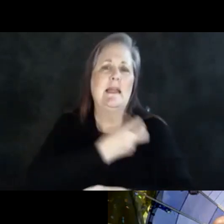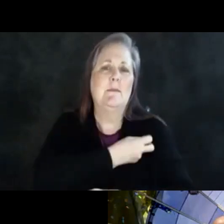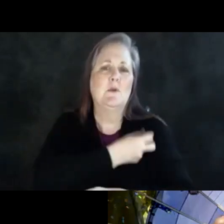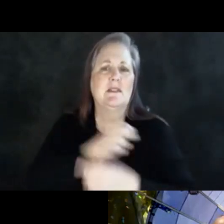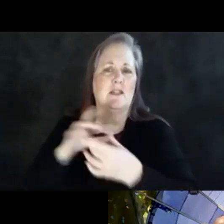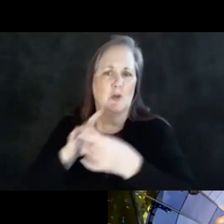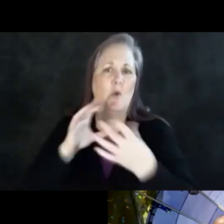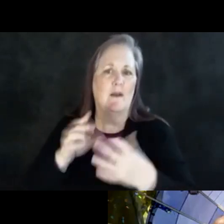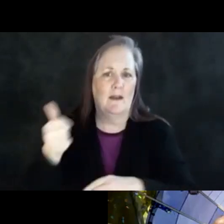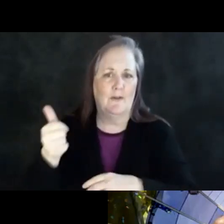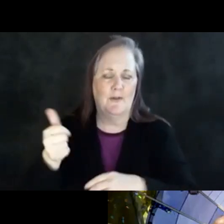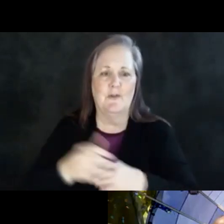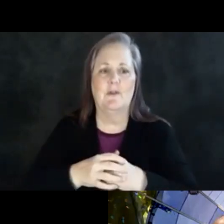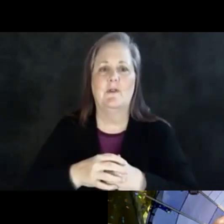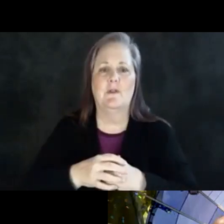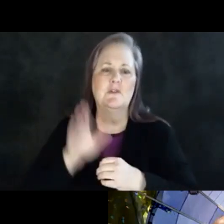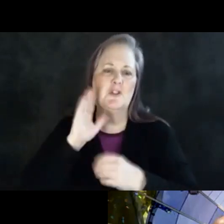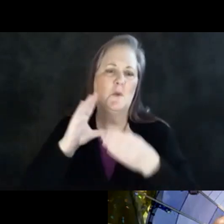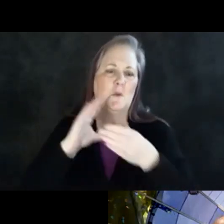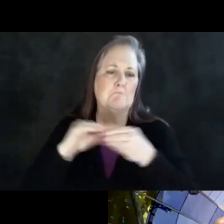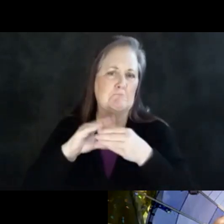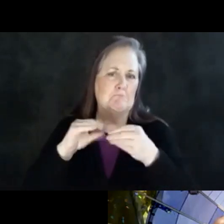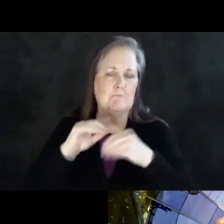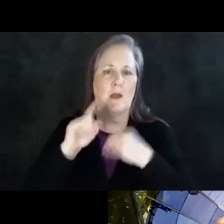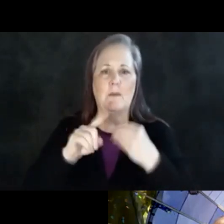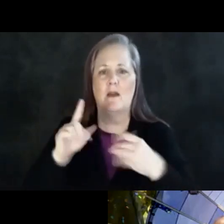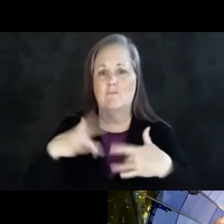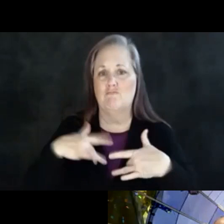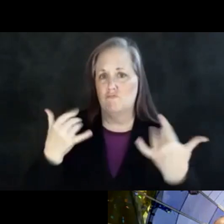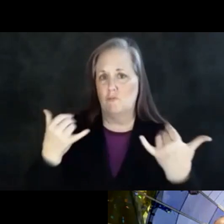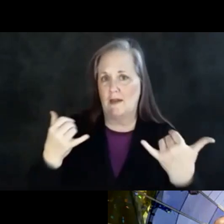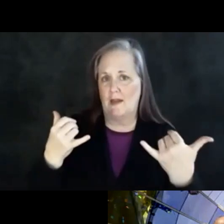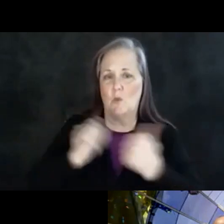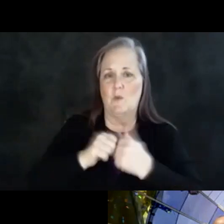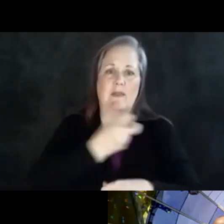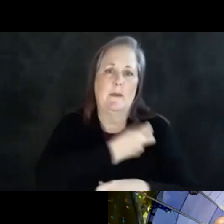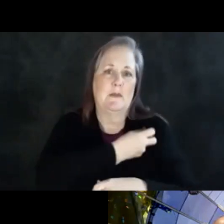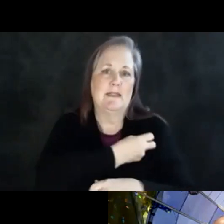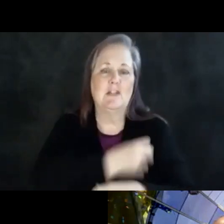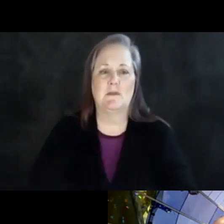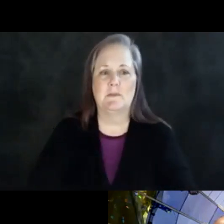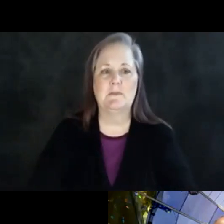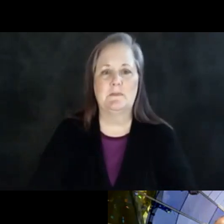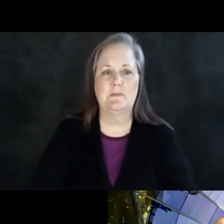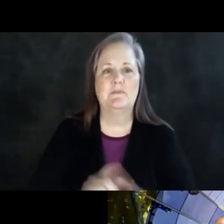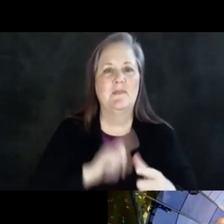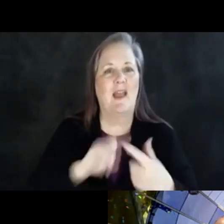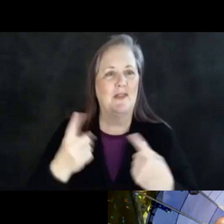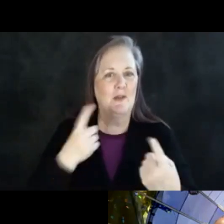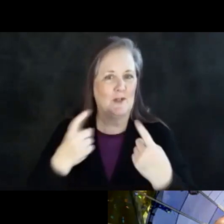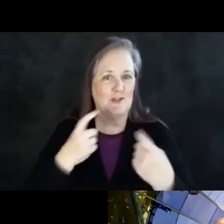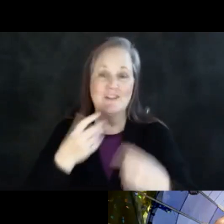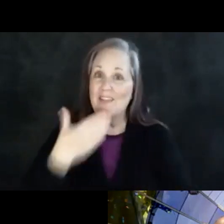and she will say a few words about where we're at with immunization. And then we'll go into questions. Thank